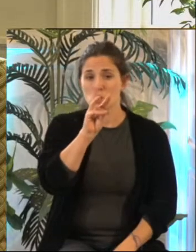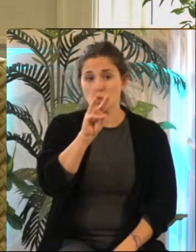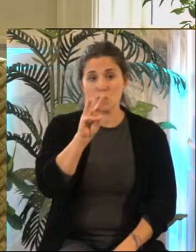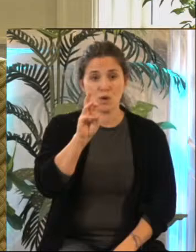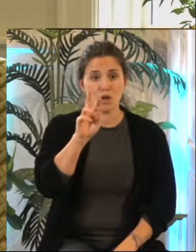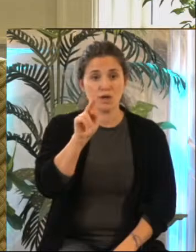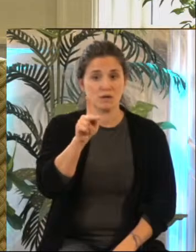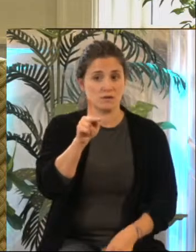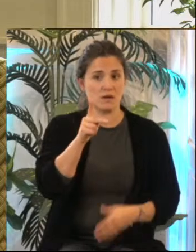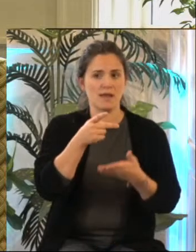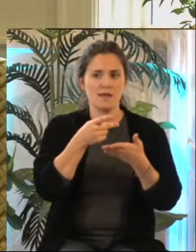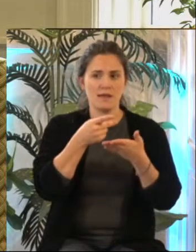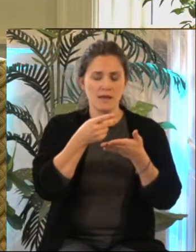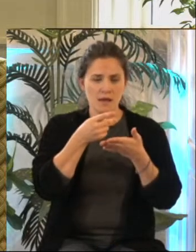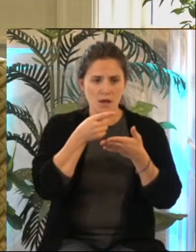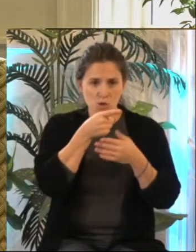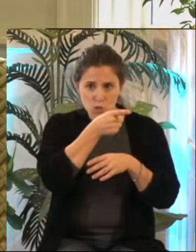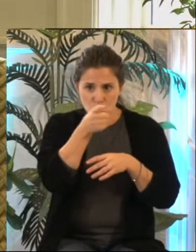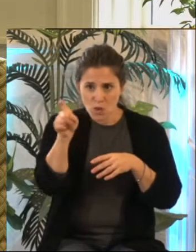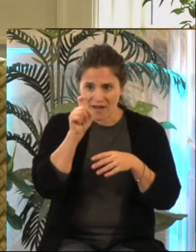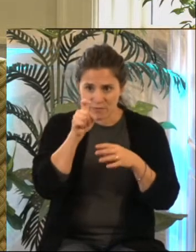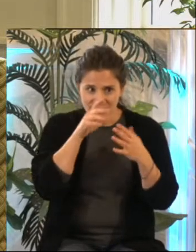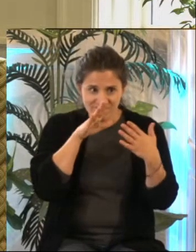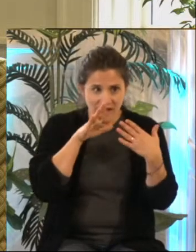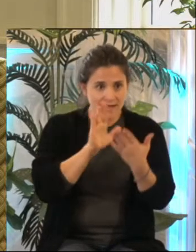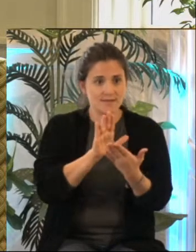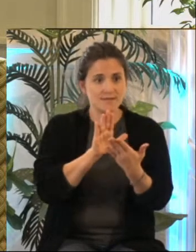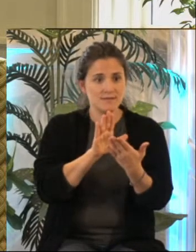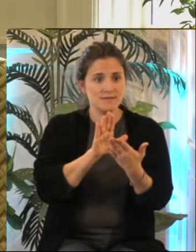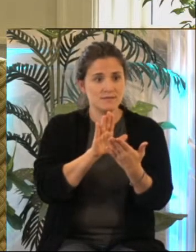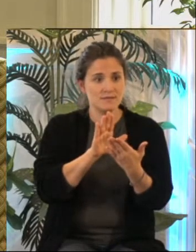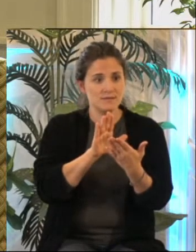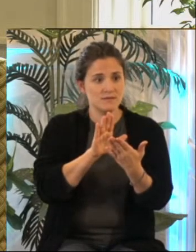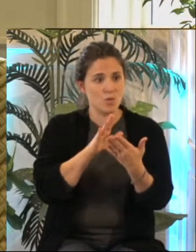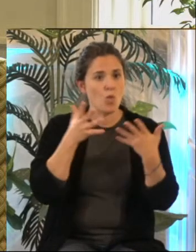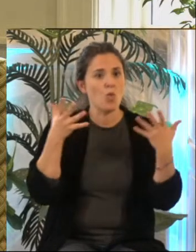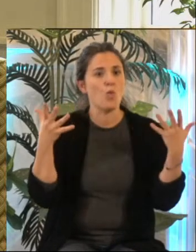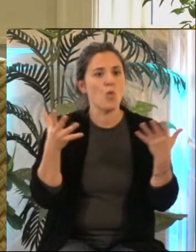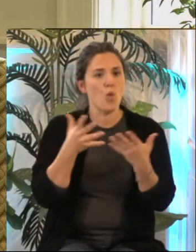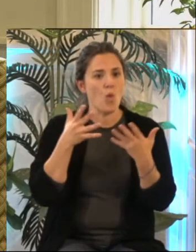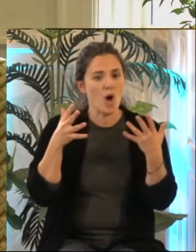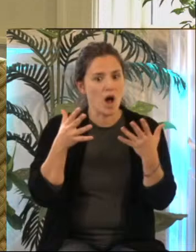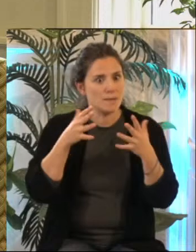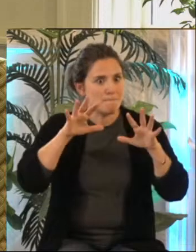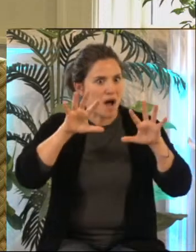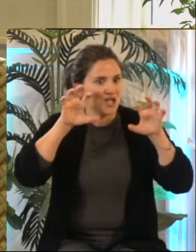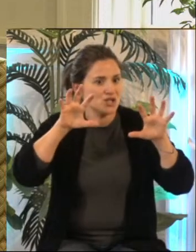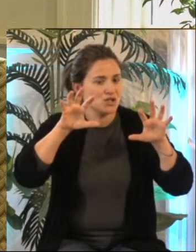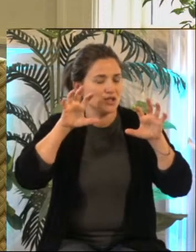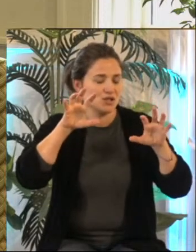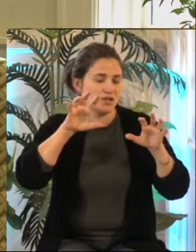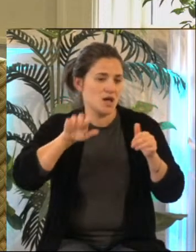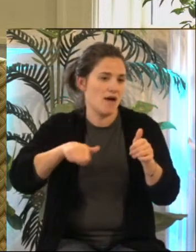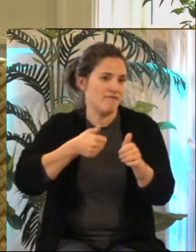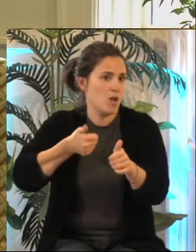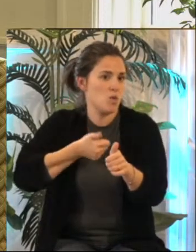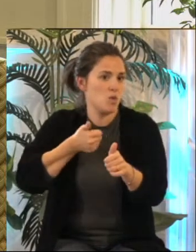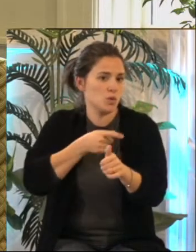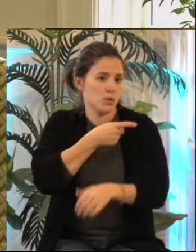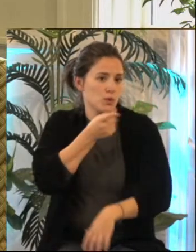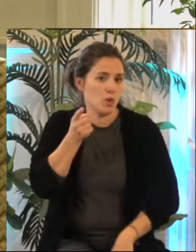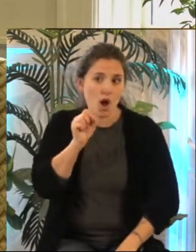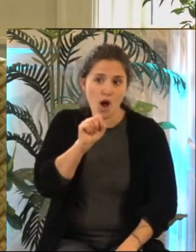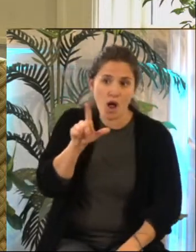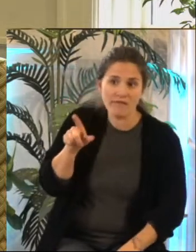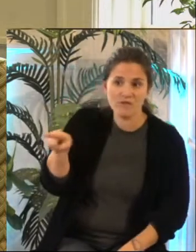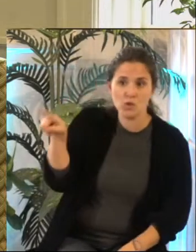to face the shadows that haunt us. We all have a shadow. So most of